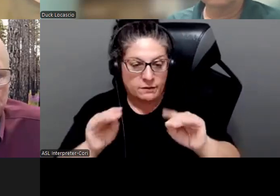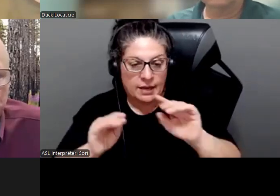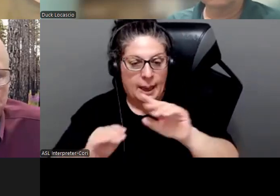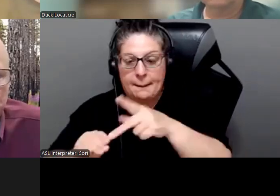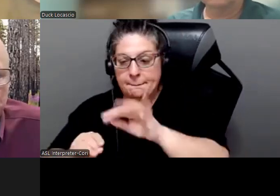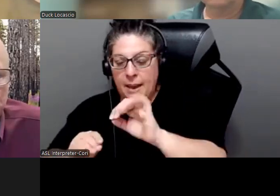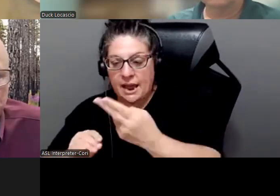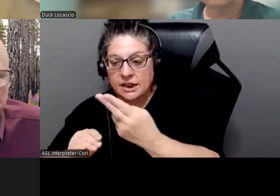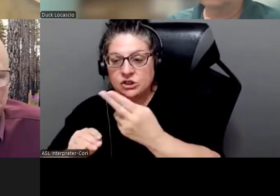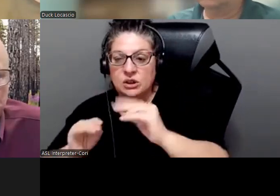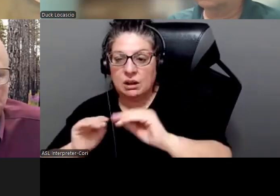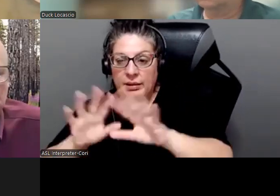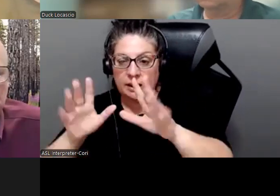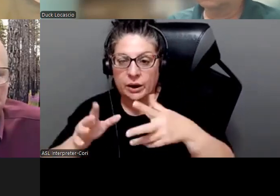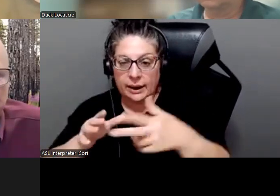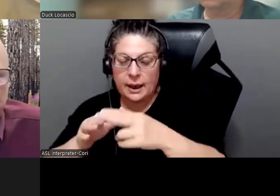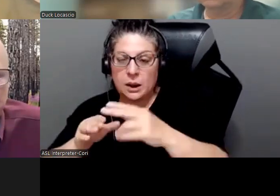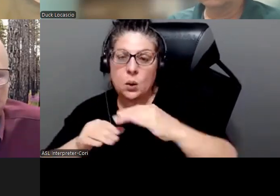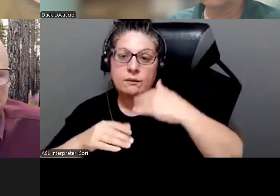cut over time.